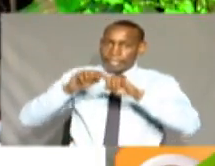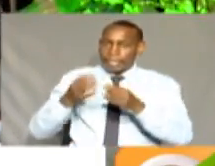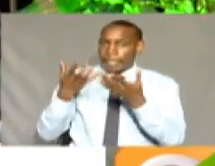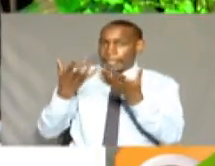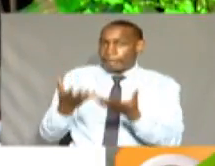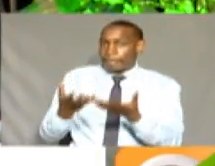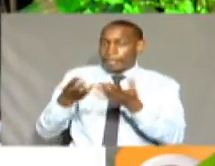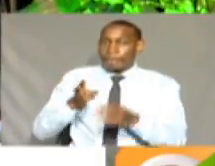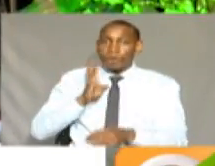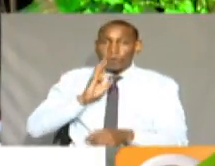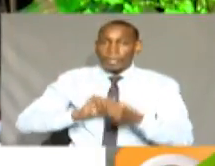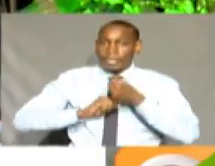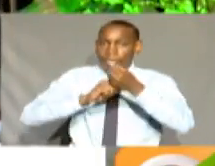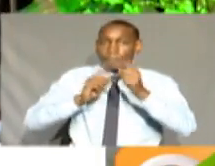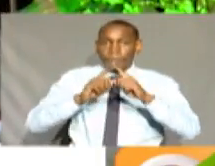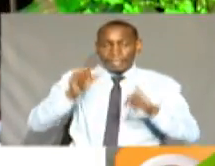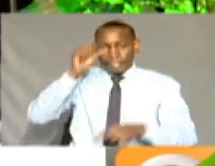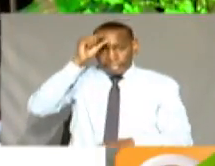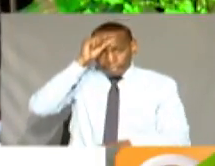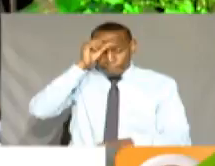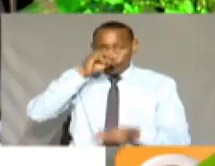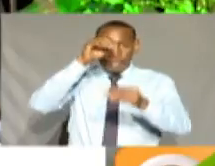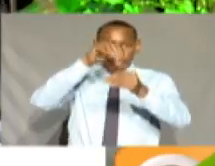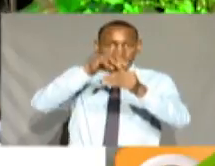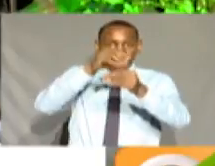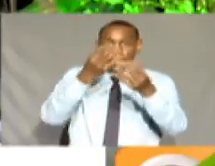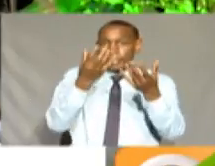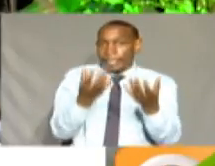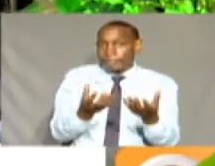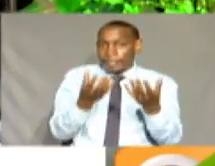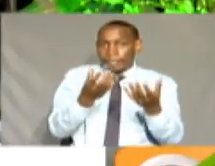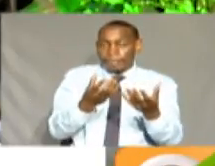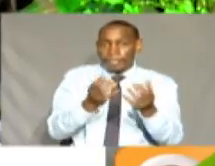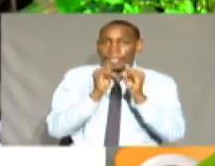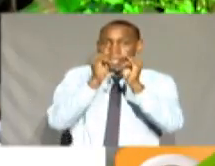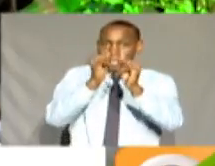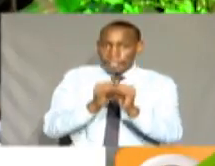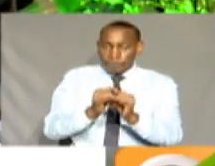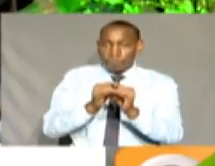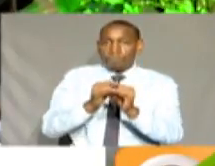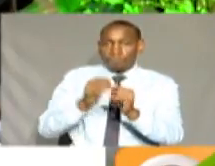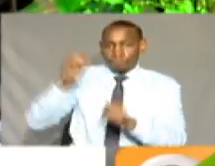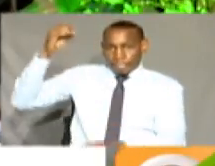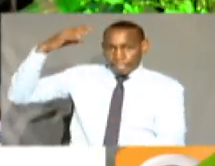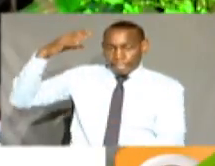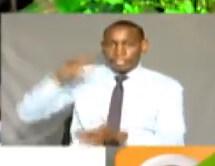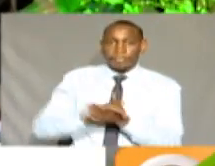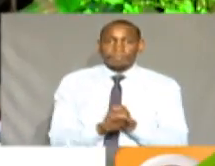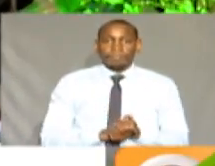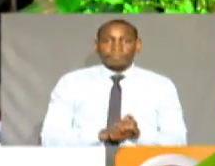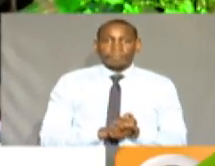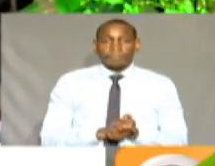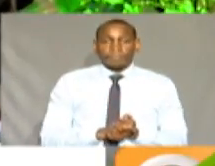on hydropower, though the government has made massive investment of late in the renewable energy sources.